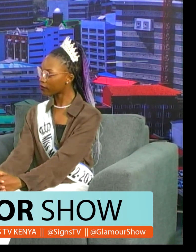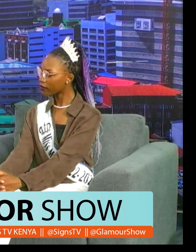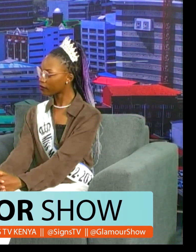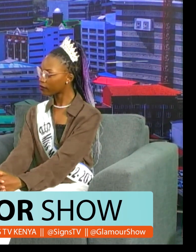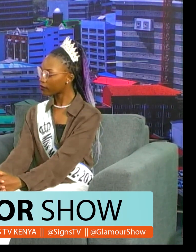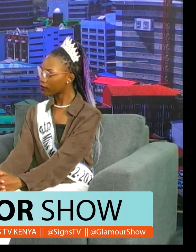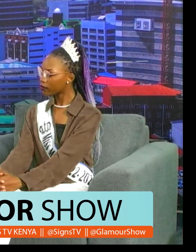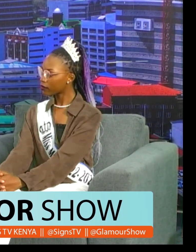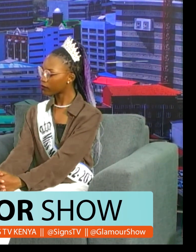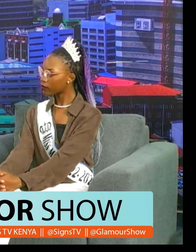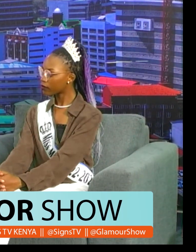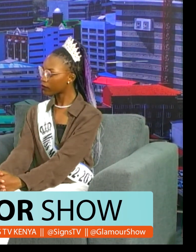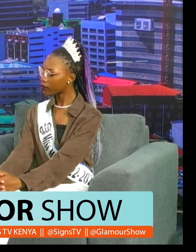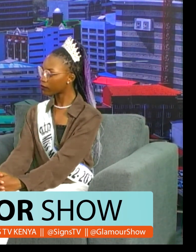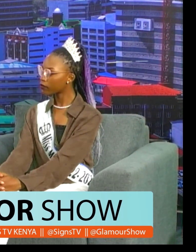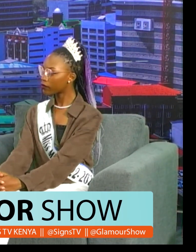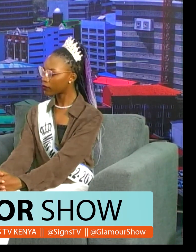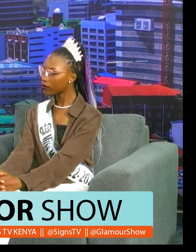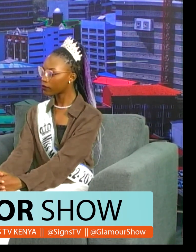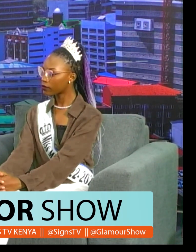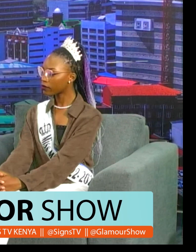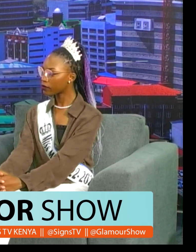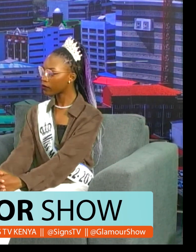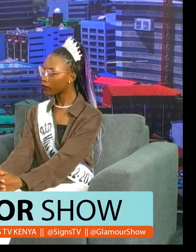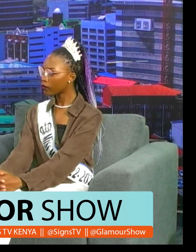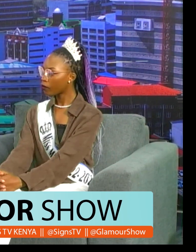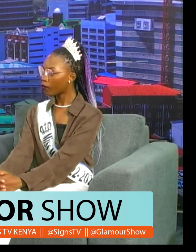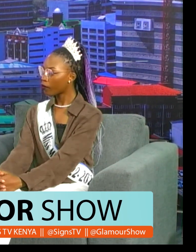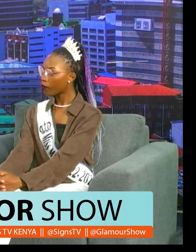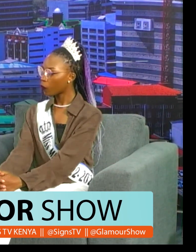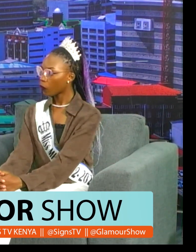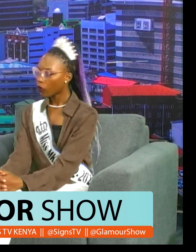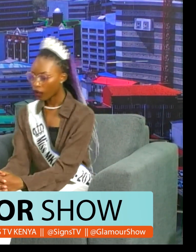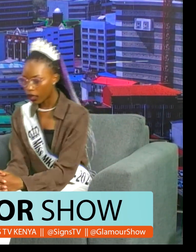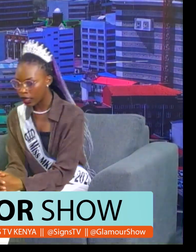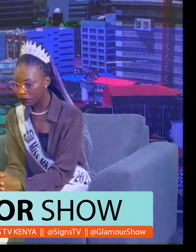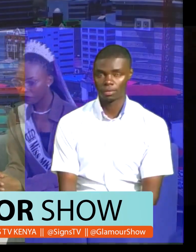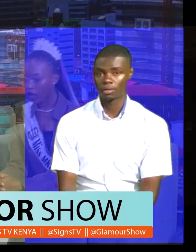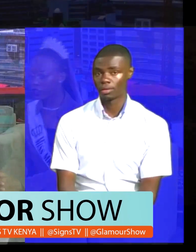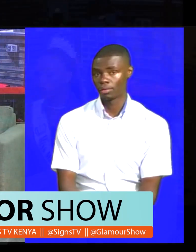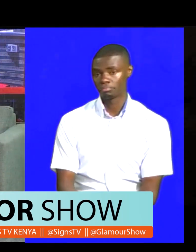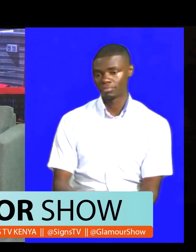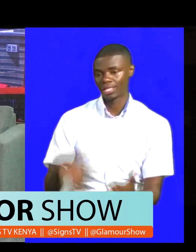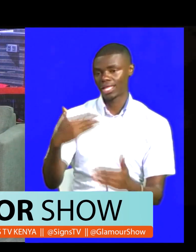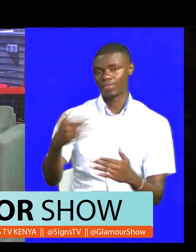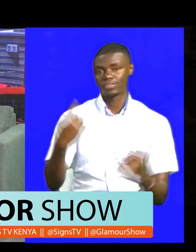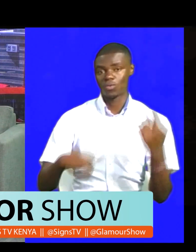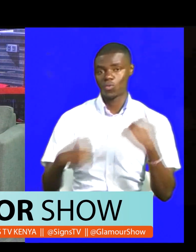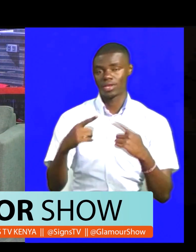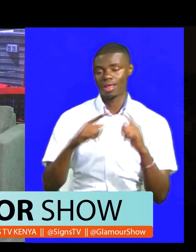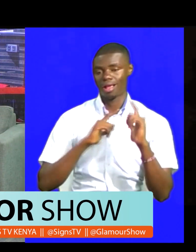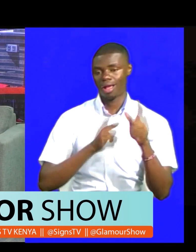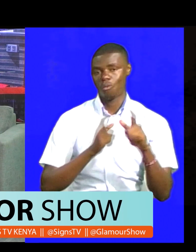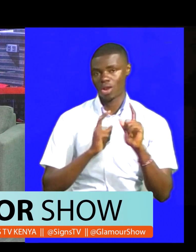now after winning your awards, what responsibilities do you get? After winning my awards,